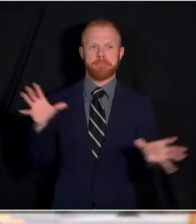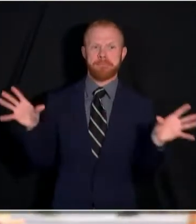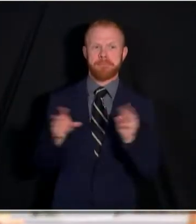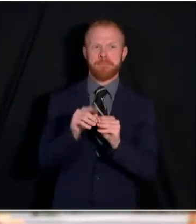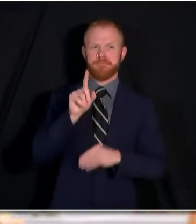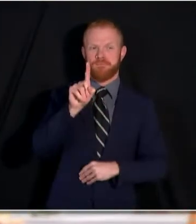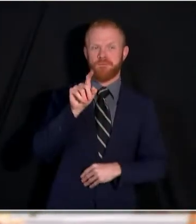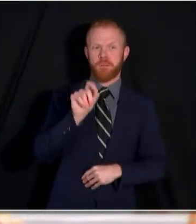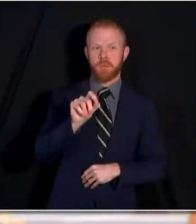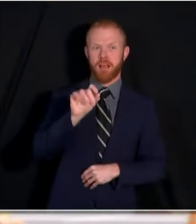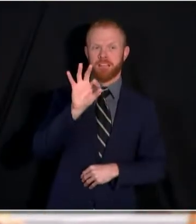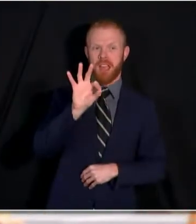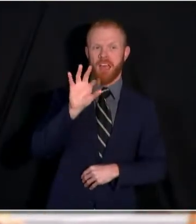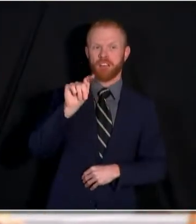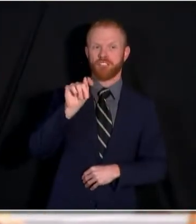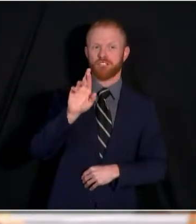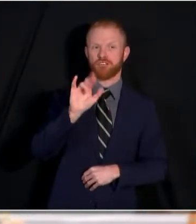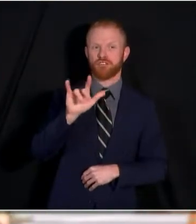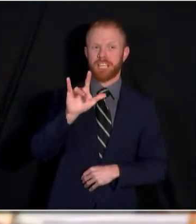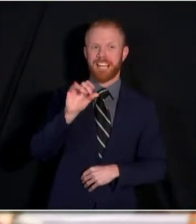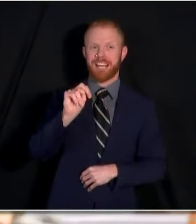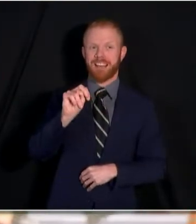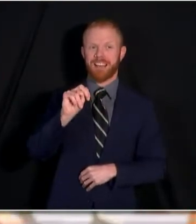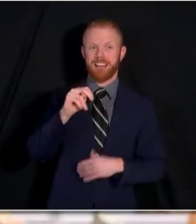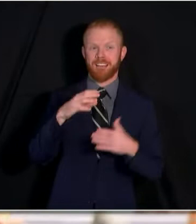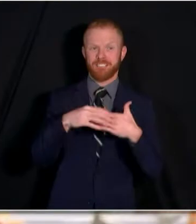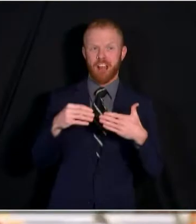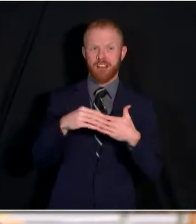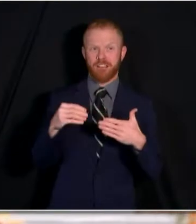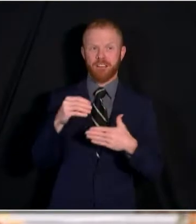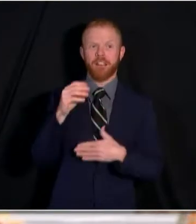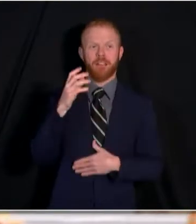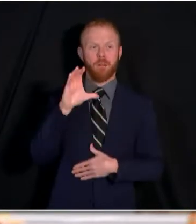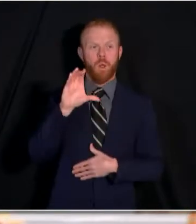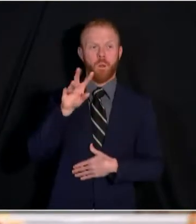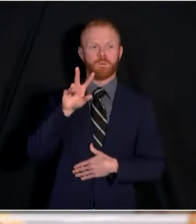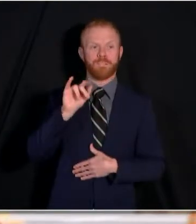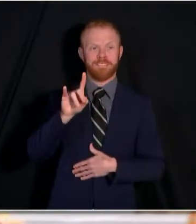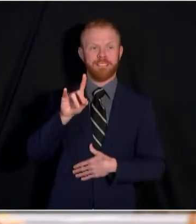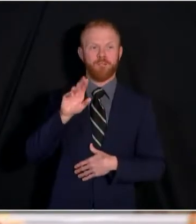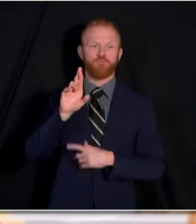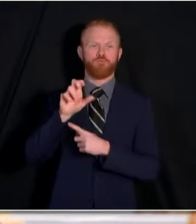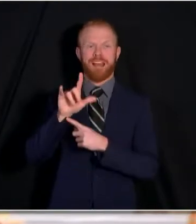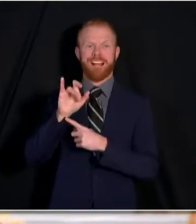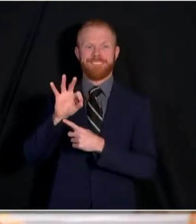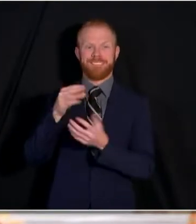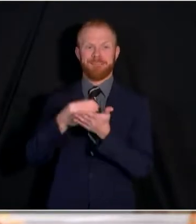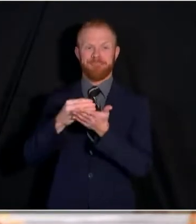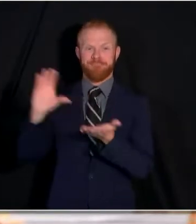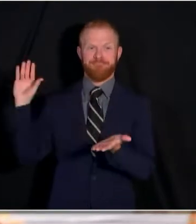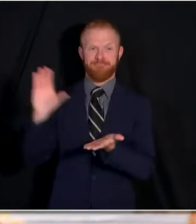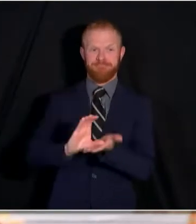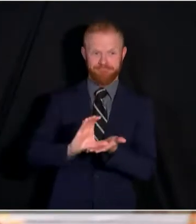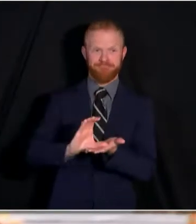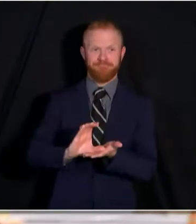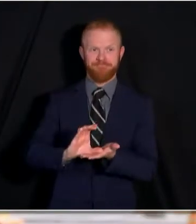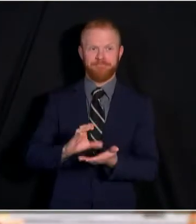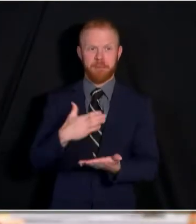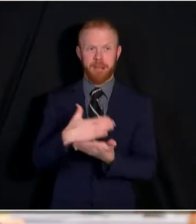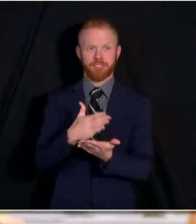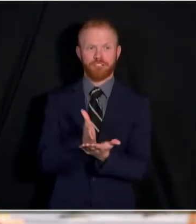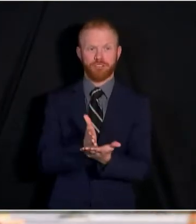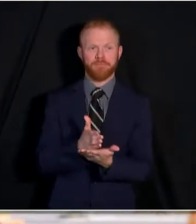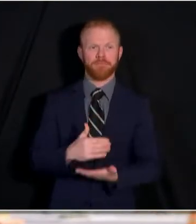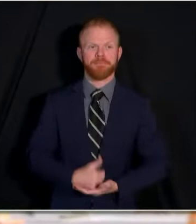relief package, with $1,400 going to people who are struggling to make ends meet, $14 billion